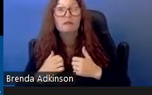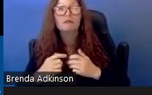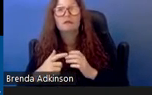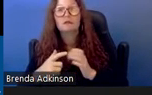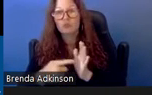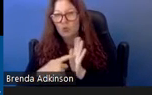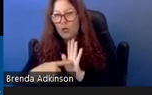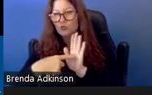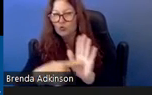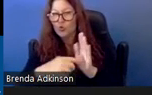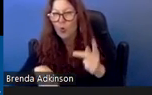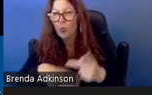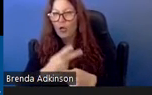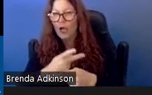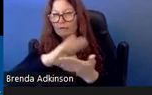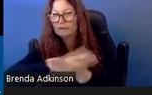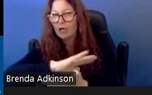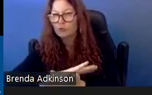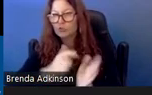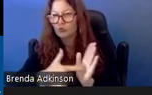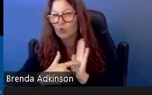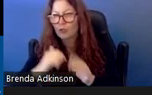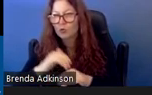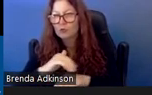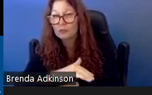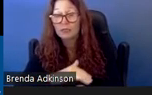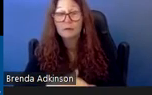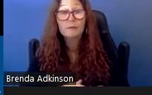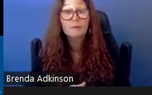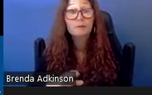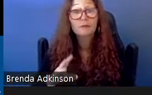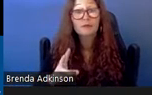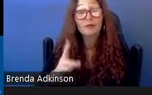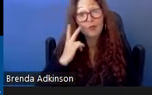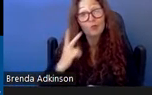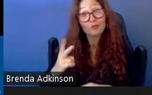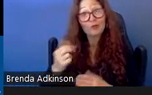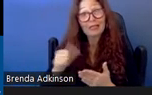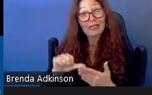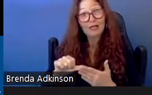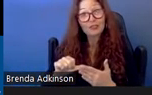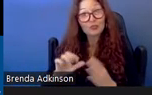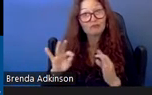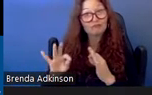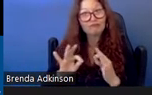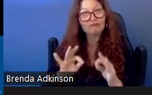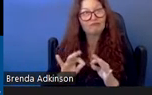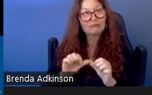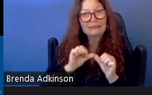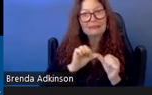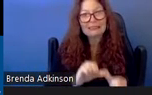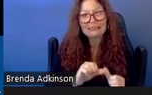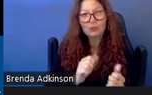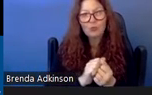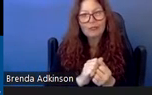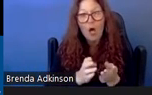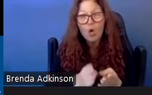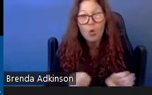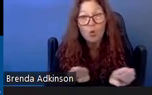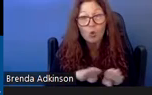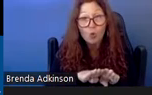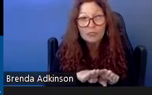we found that our letters weren't consistent with a closing. It sounds pretty simple, but across our letters, we had different